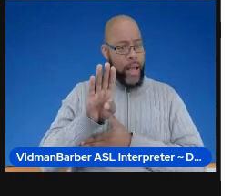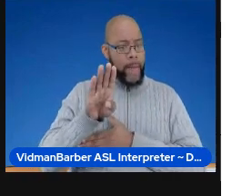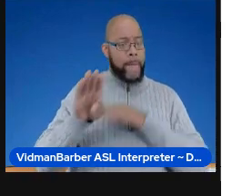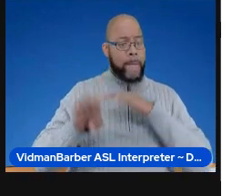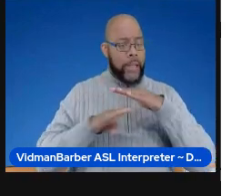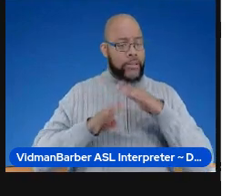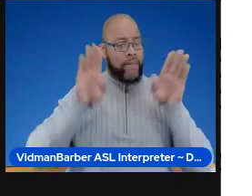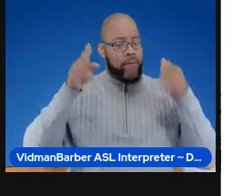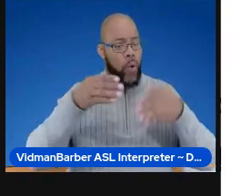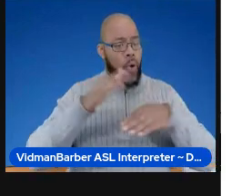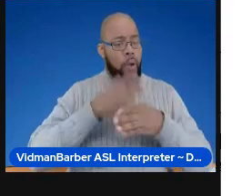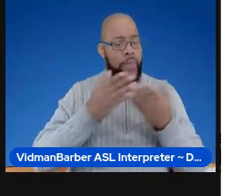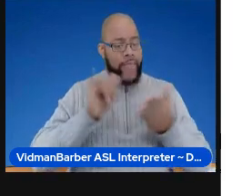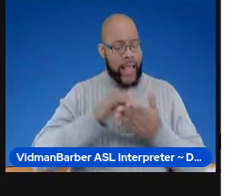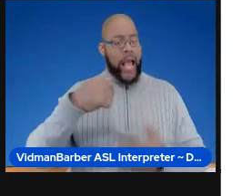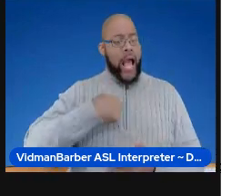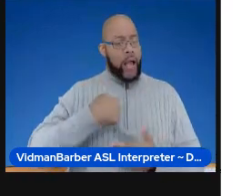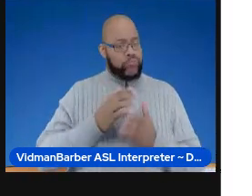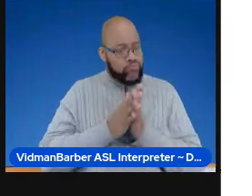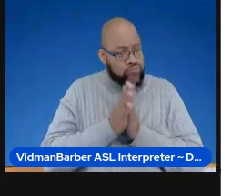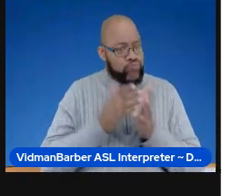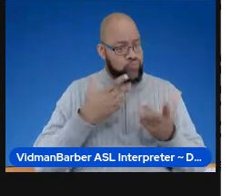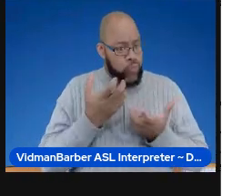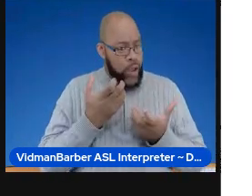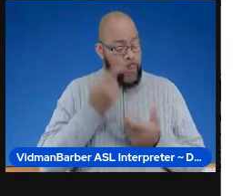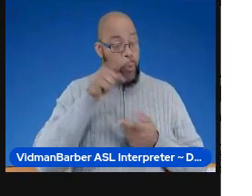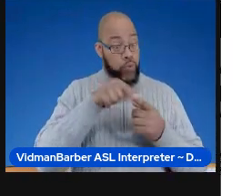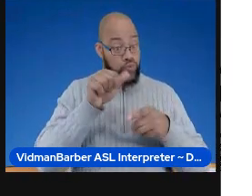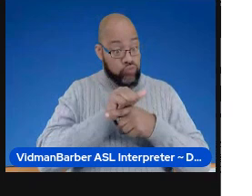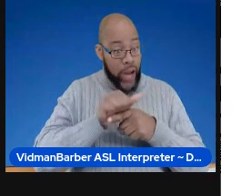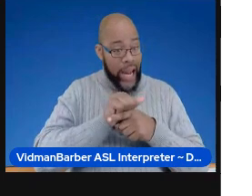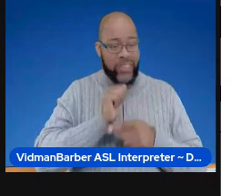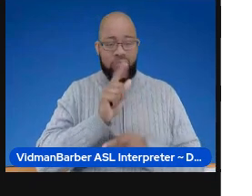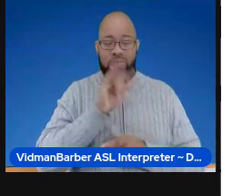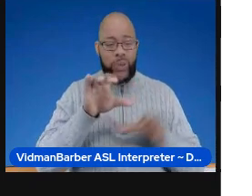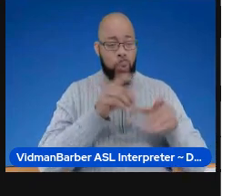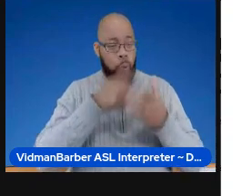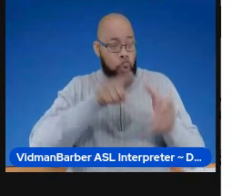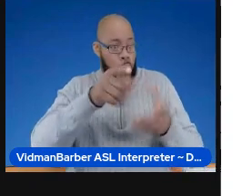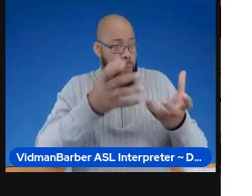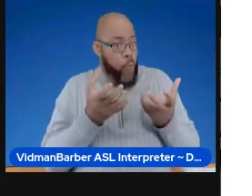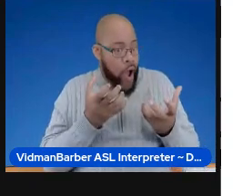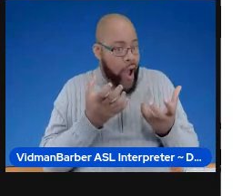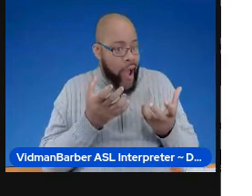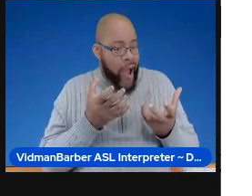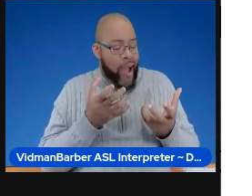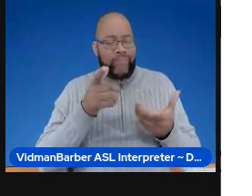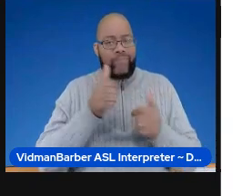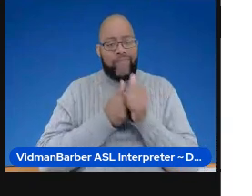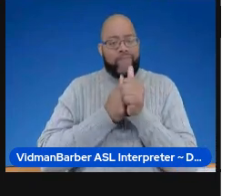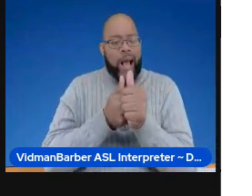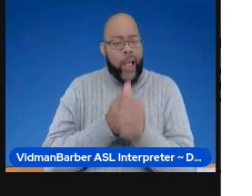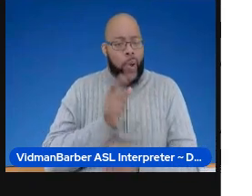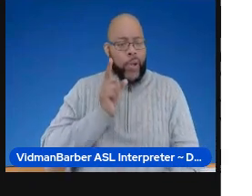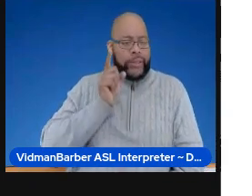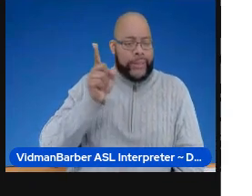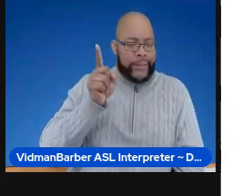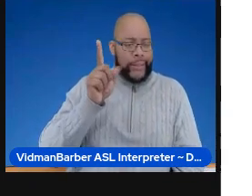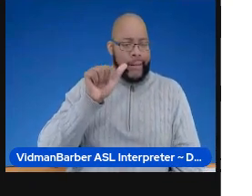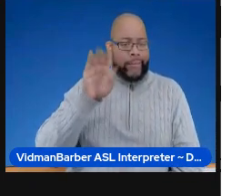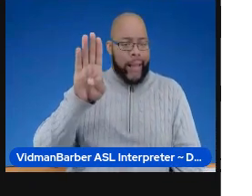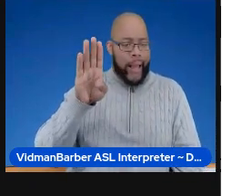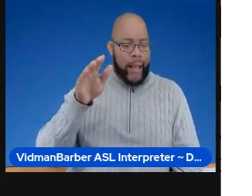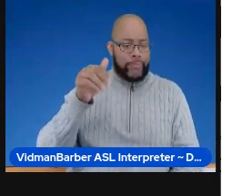basically focused on the things that I was passionate about. Because when you're training, you don't really get to do what you want to do. You're kind of at the mercy of the